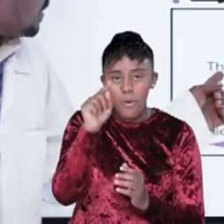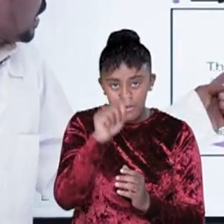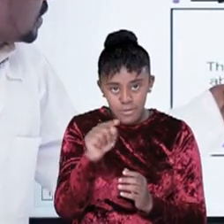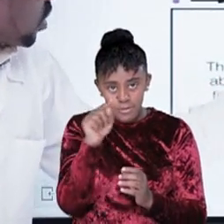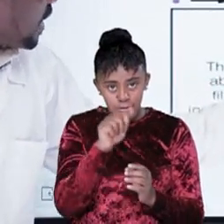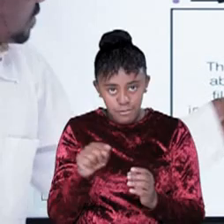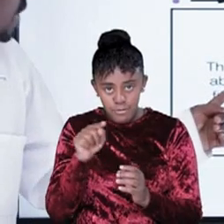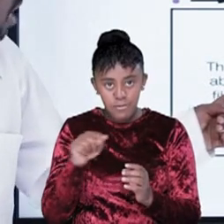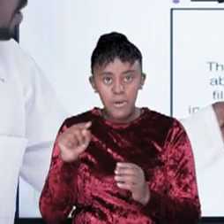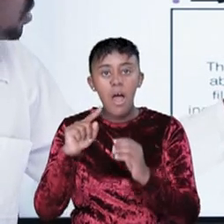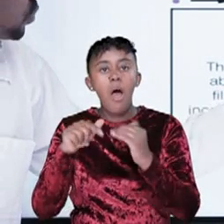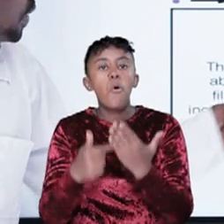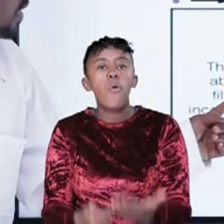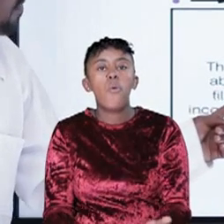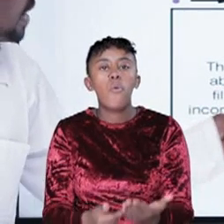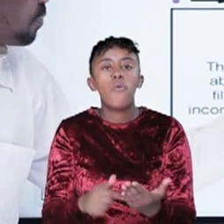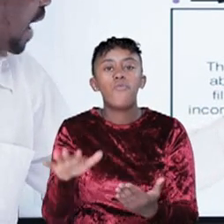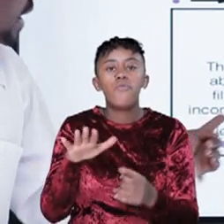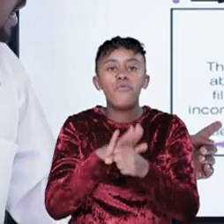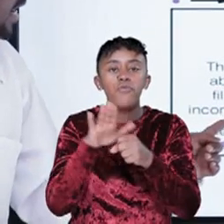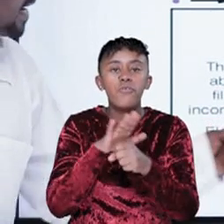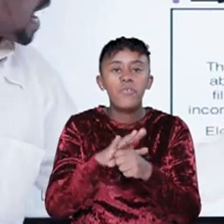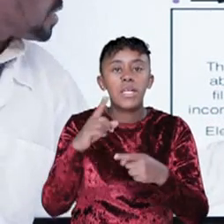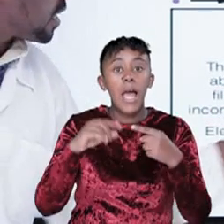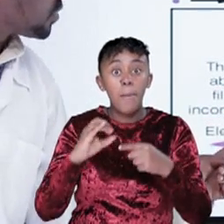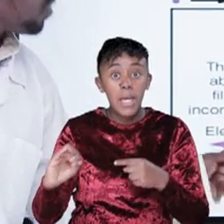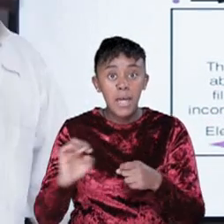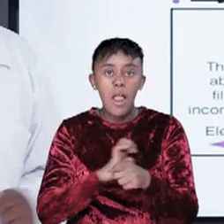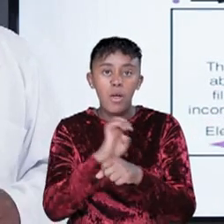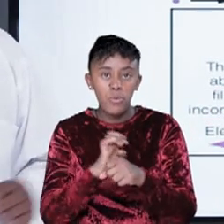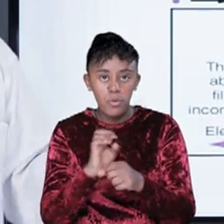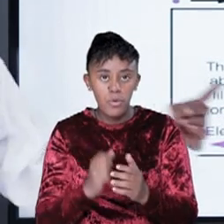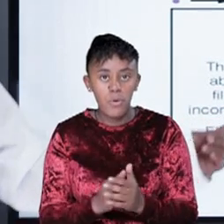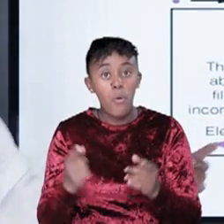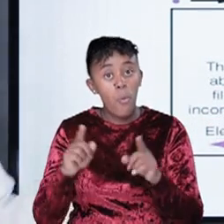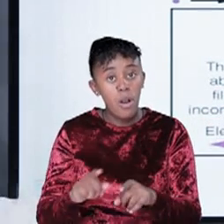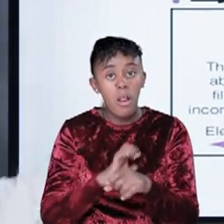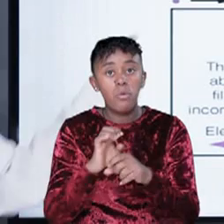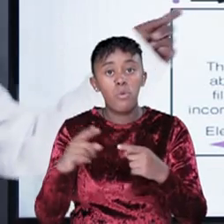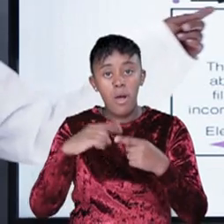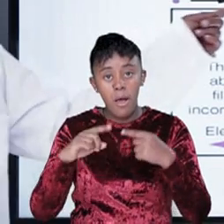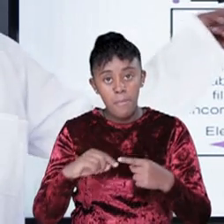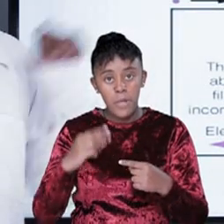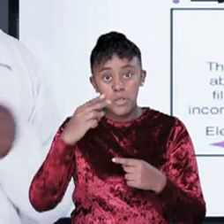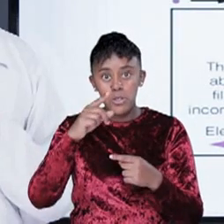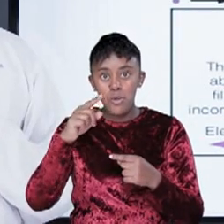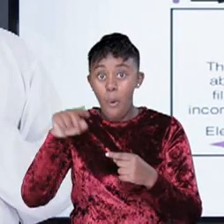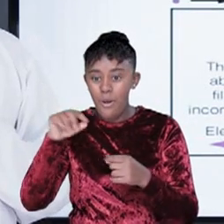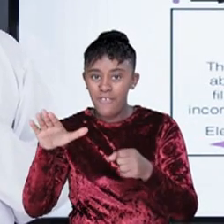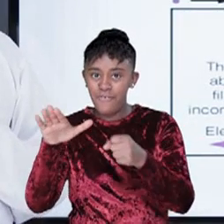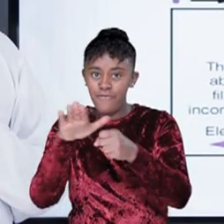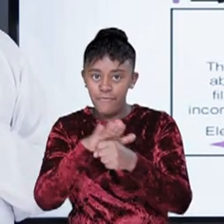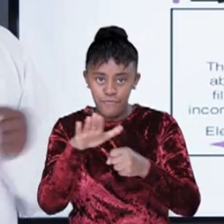hole. This hole is about to be filled by incoming electron. When electron is come, the hole is